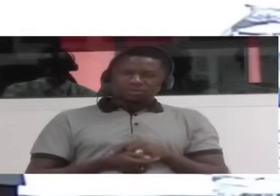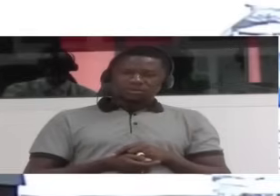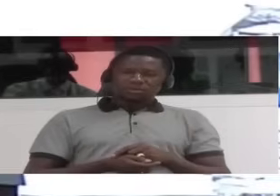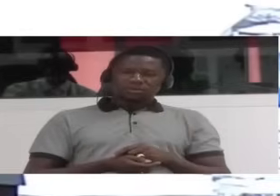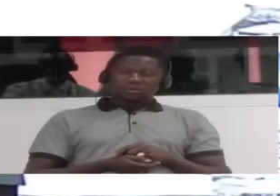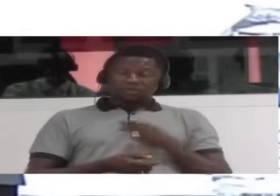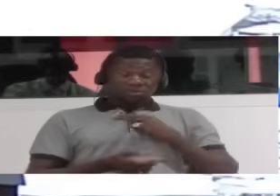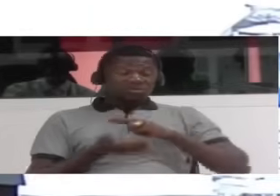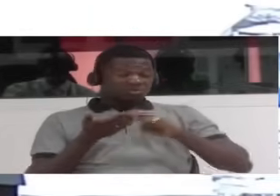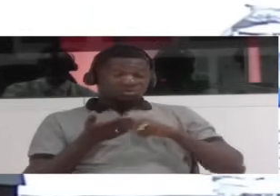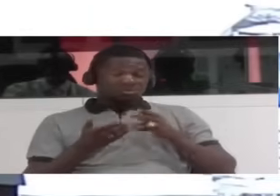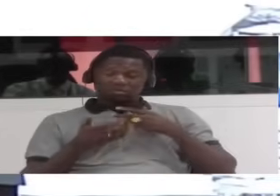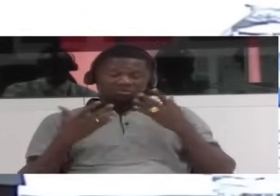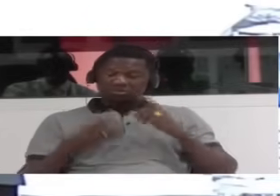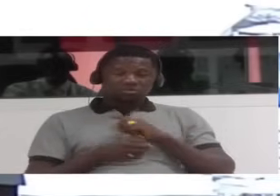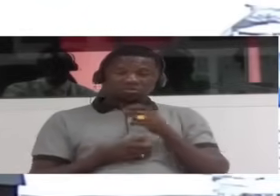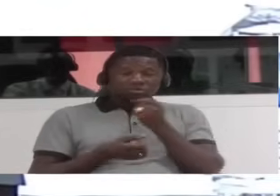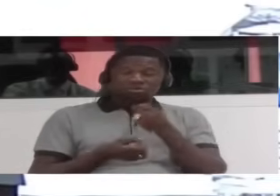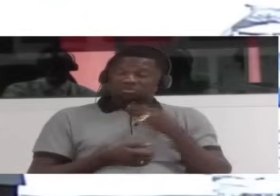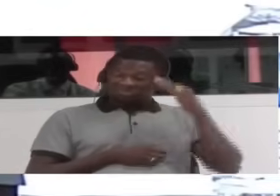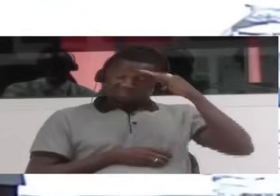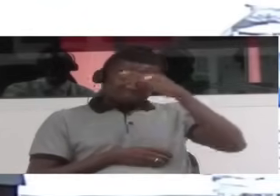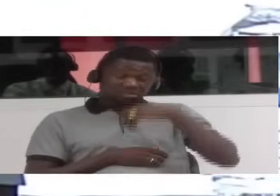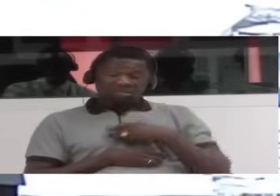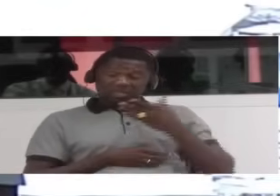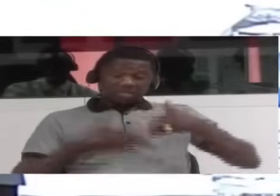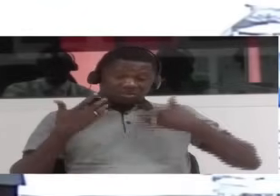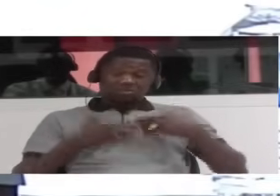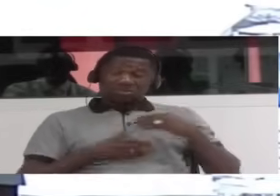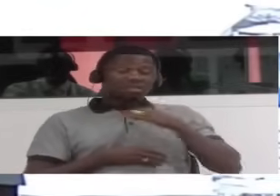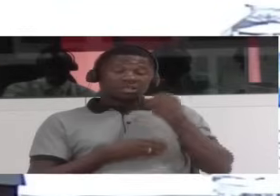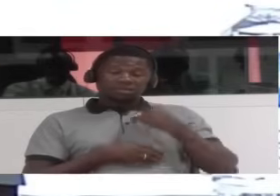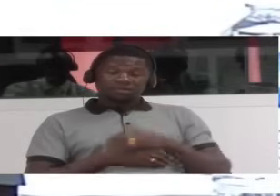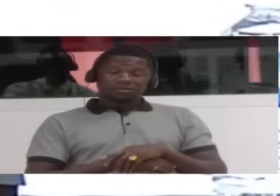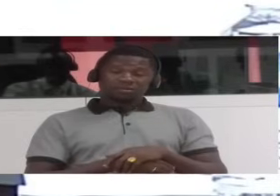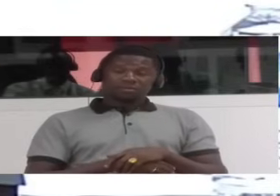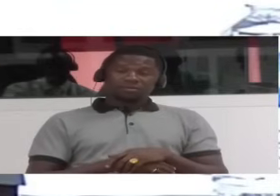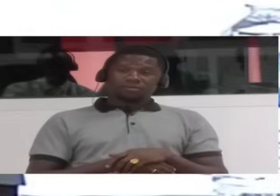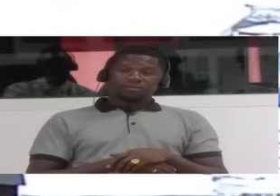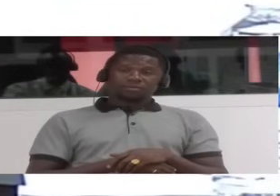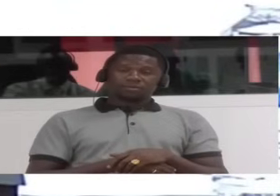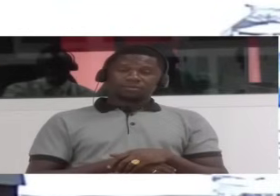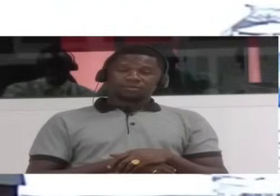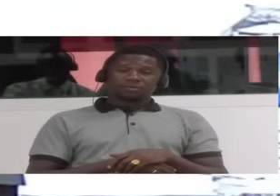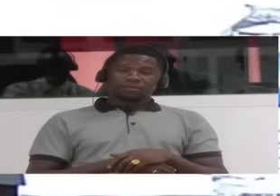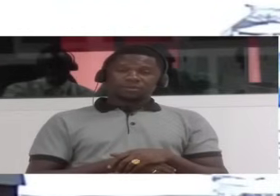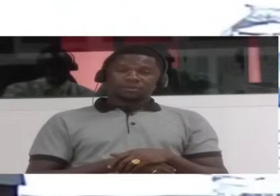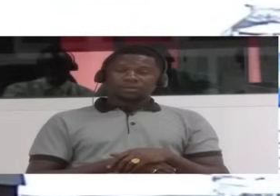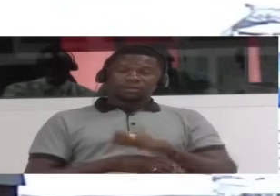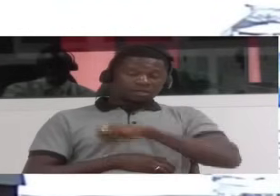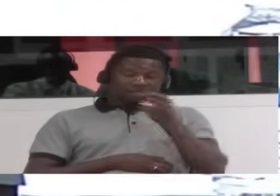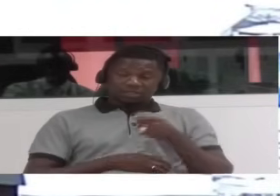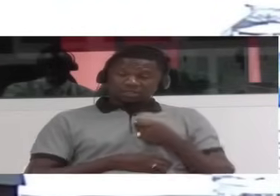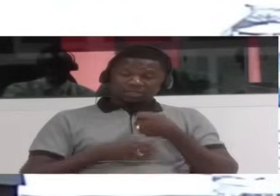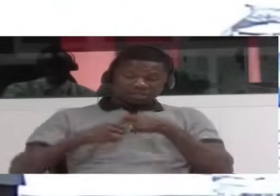was a mafia, according to him. He enjoyed killing, anyway. And his trainees